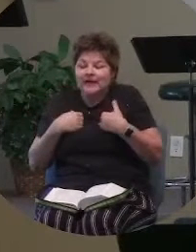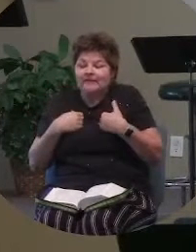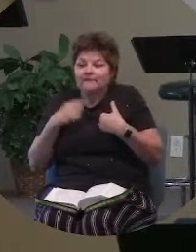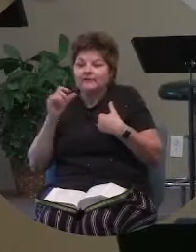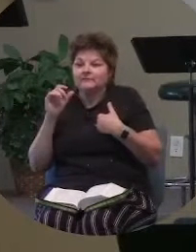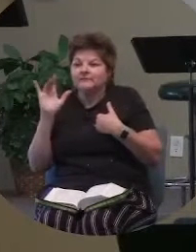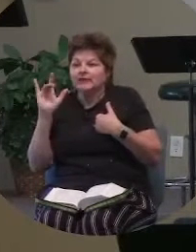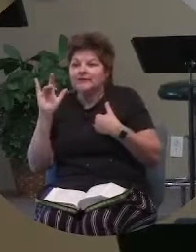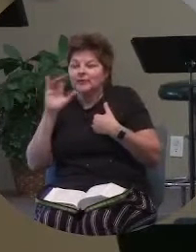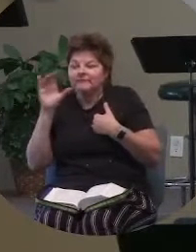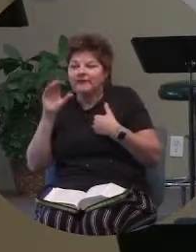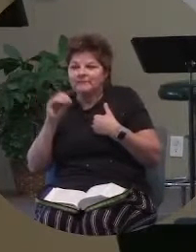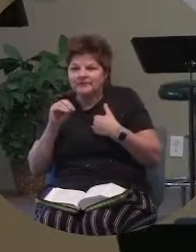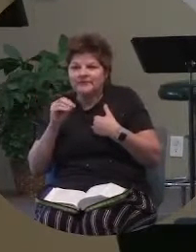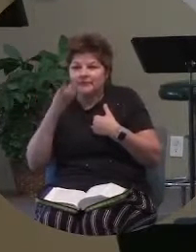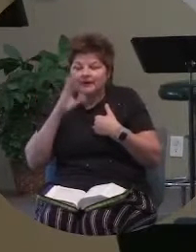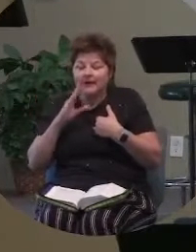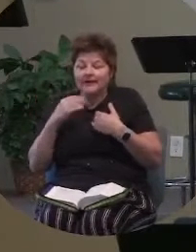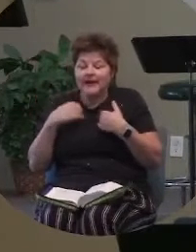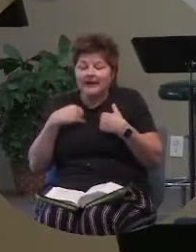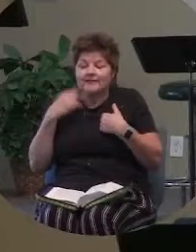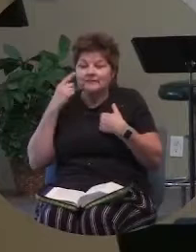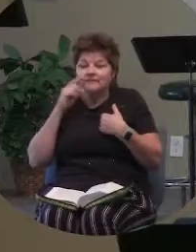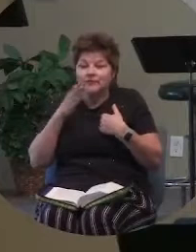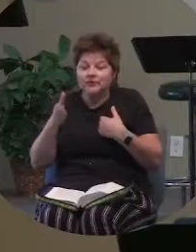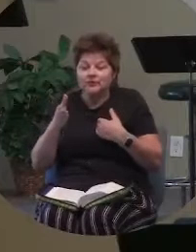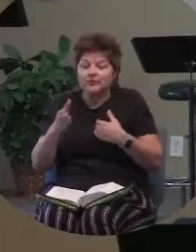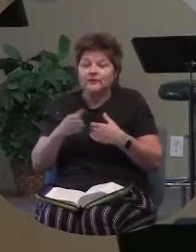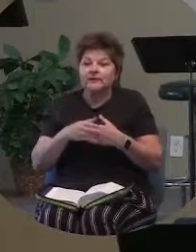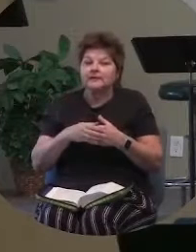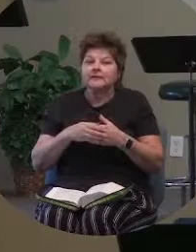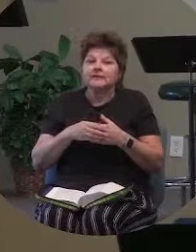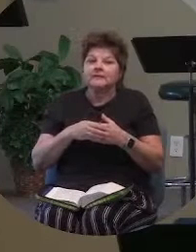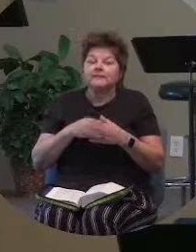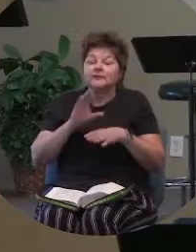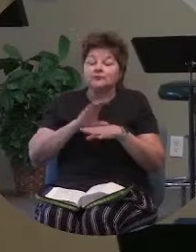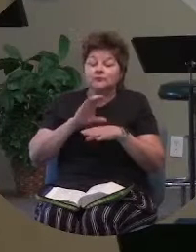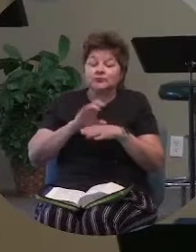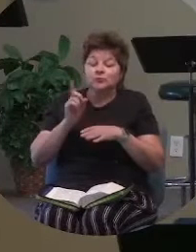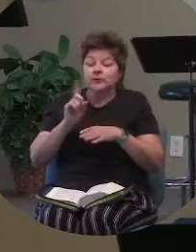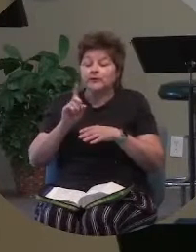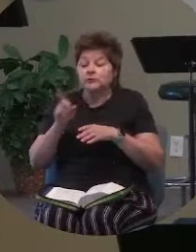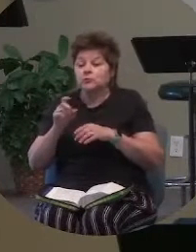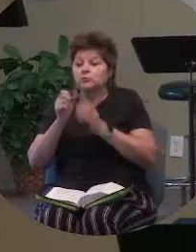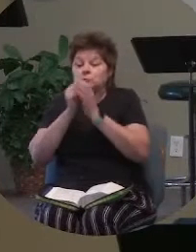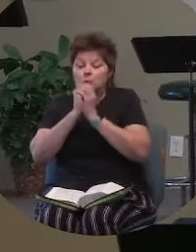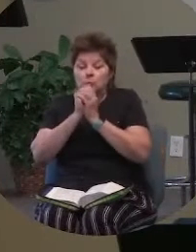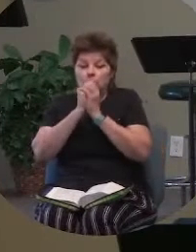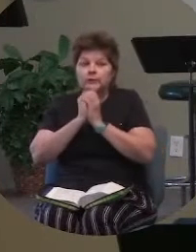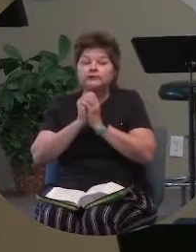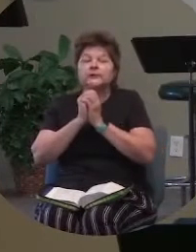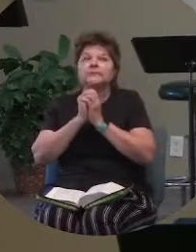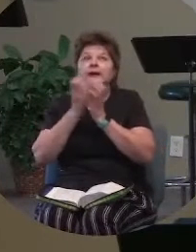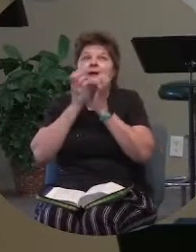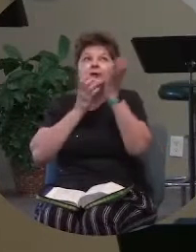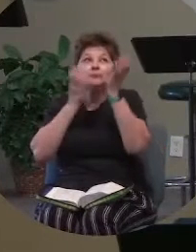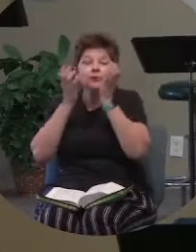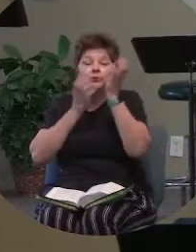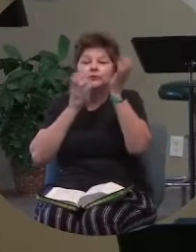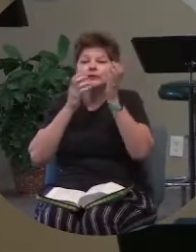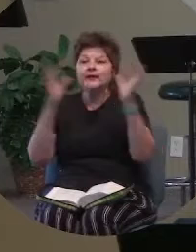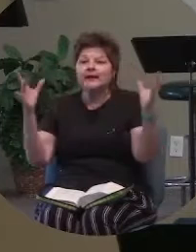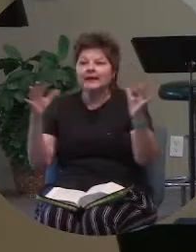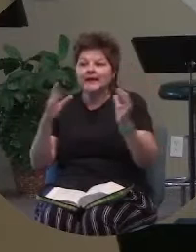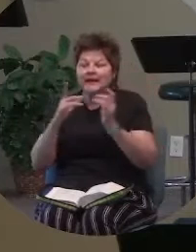in the church is where you grow, where you're discipled, where you worship, where you commune, where you kind of gather as a family. He